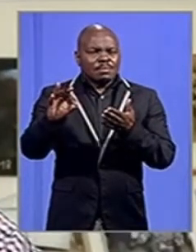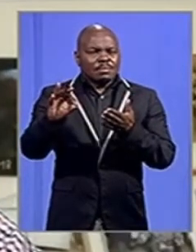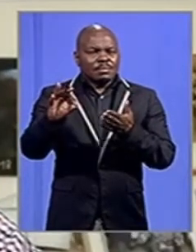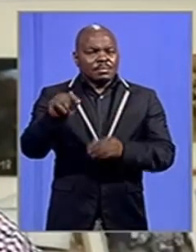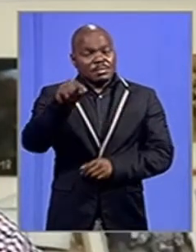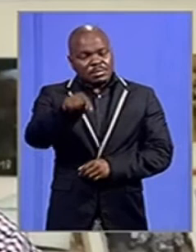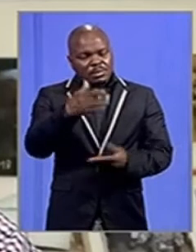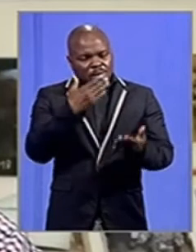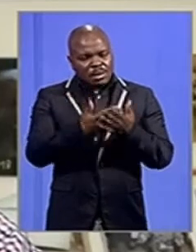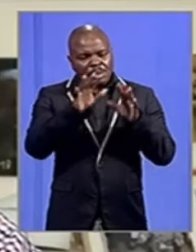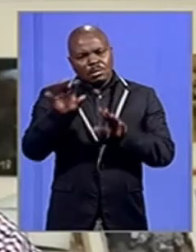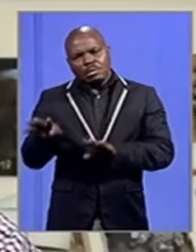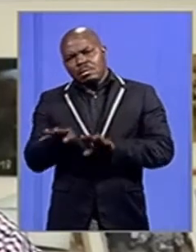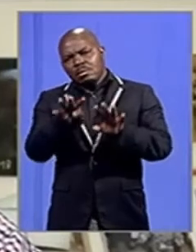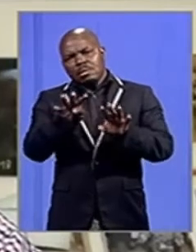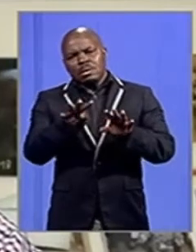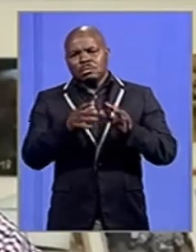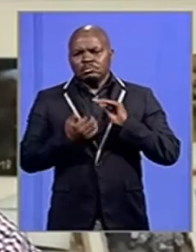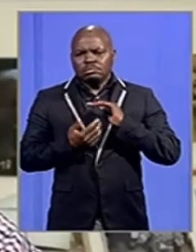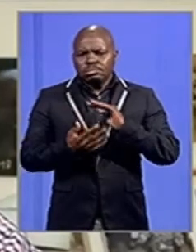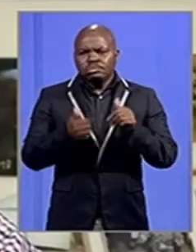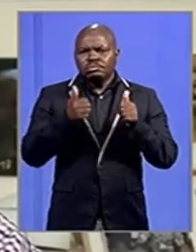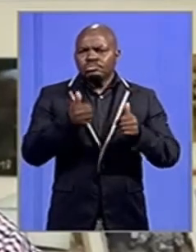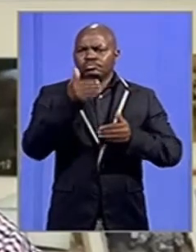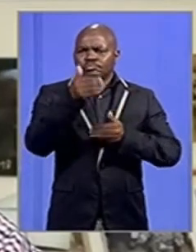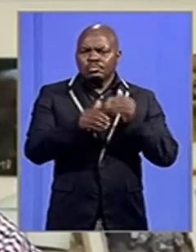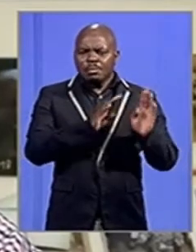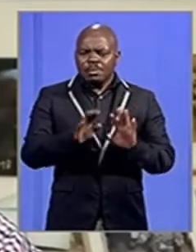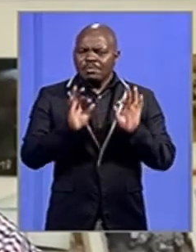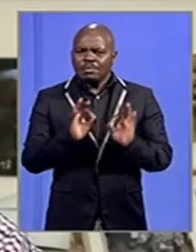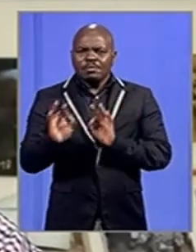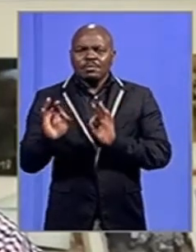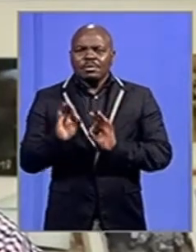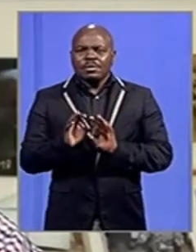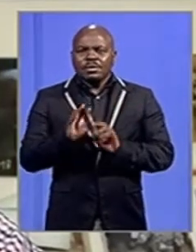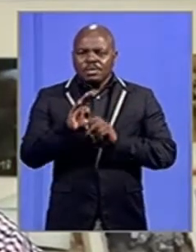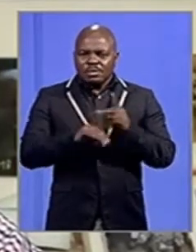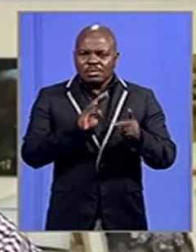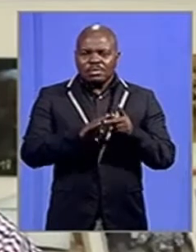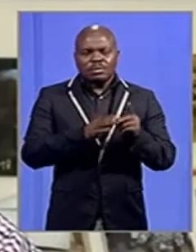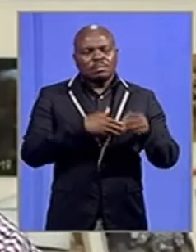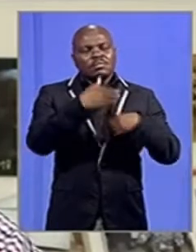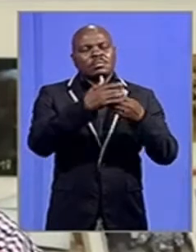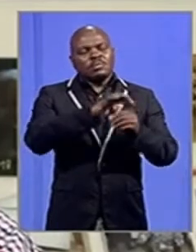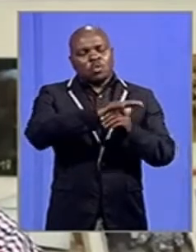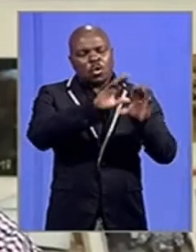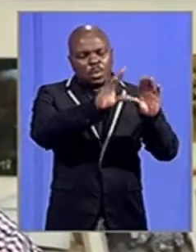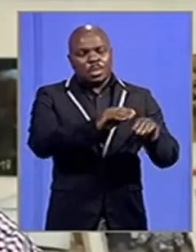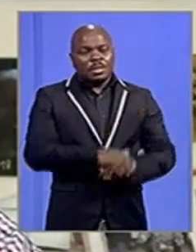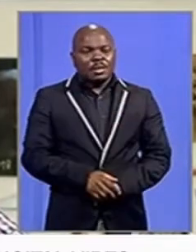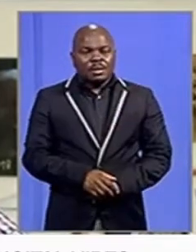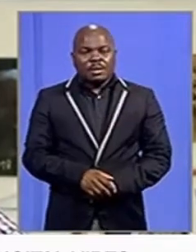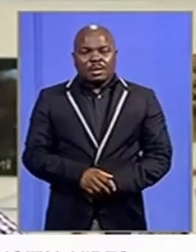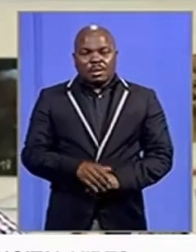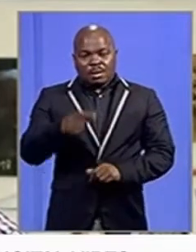To inspire people to do what is required behaviorally and otherwise to get through this crisis. I think what